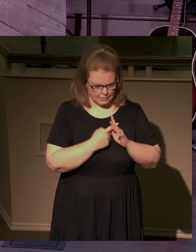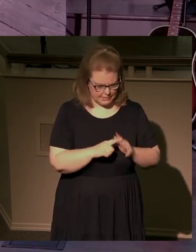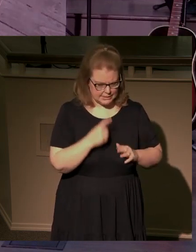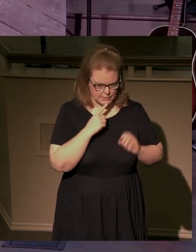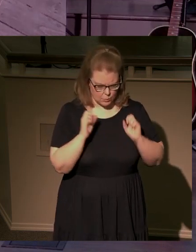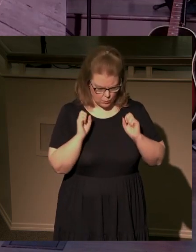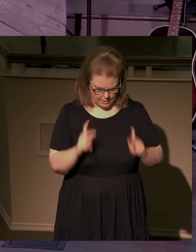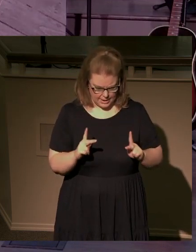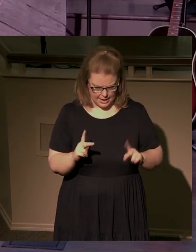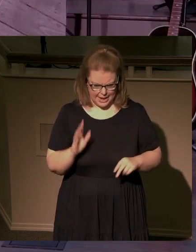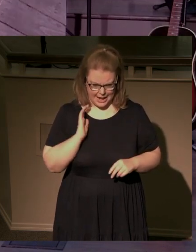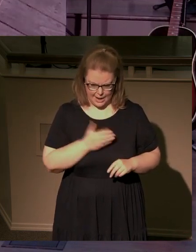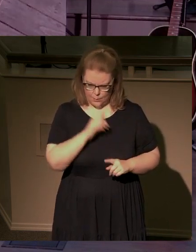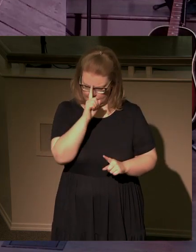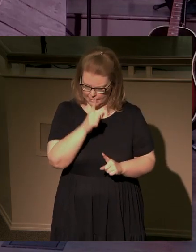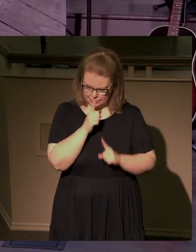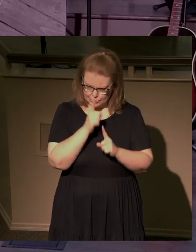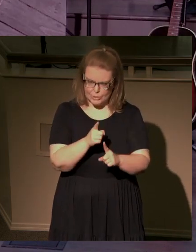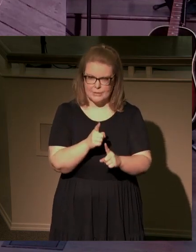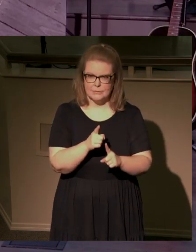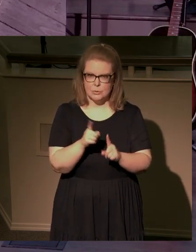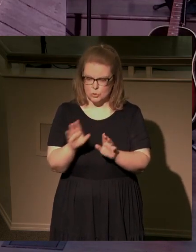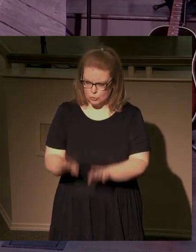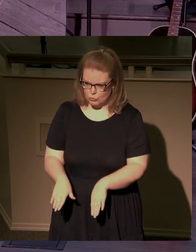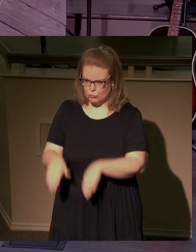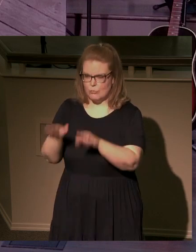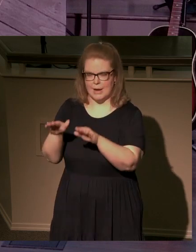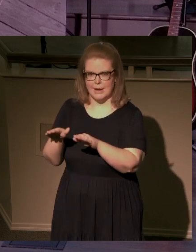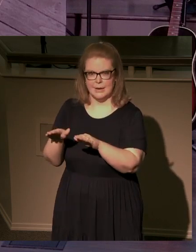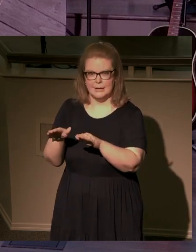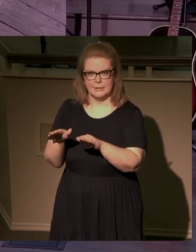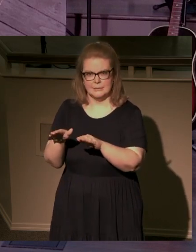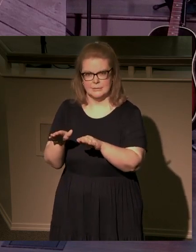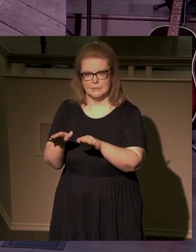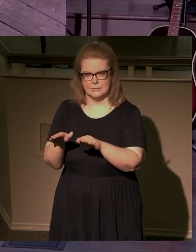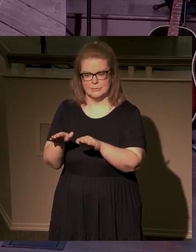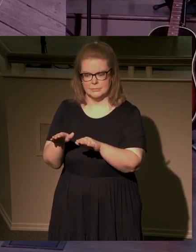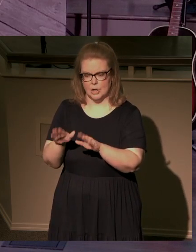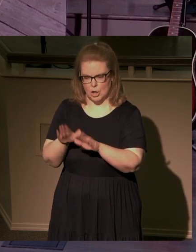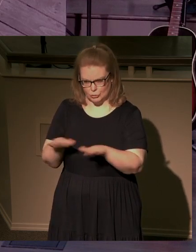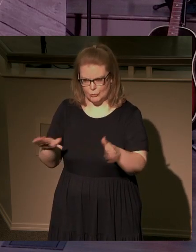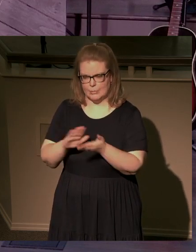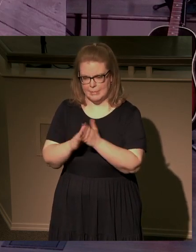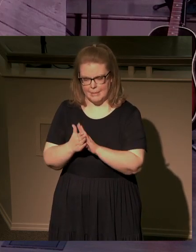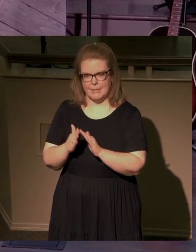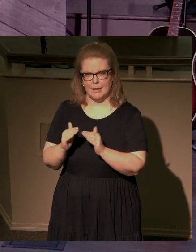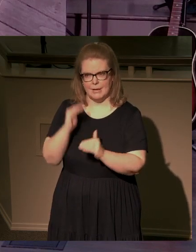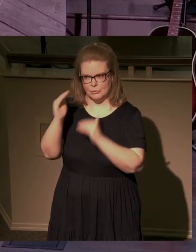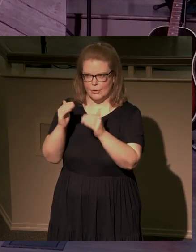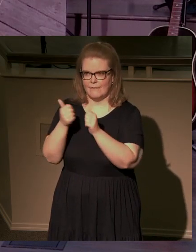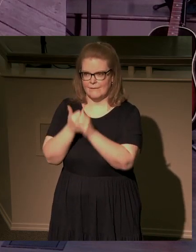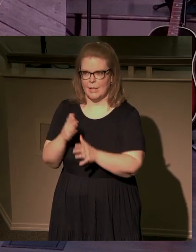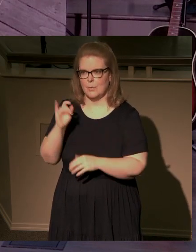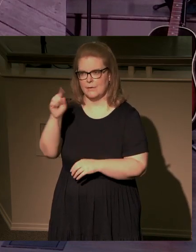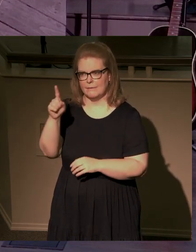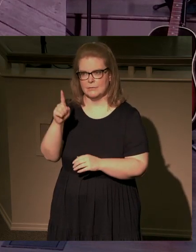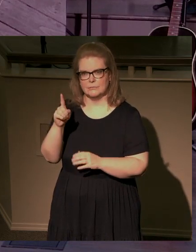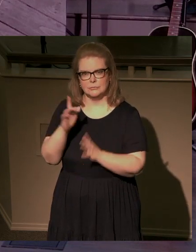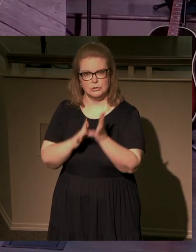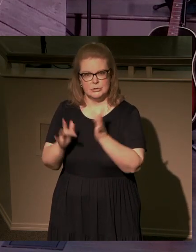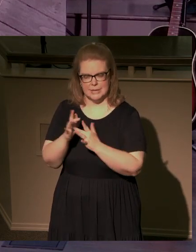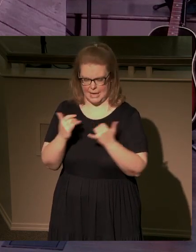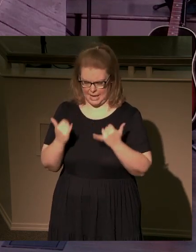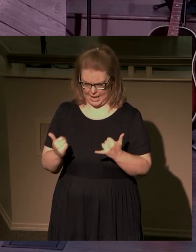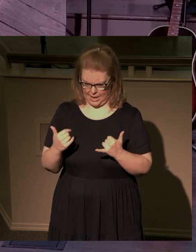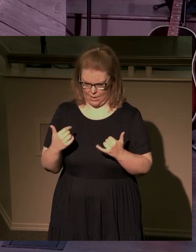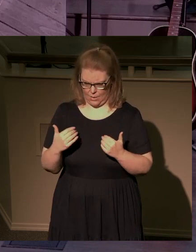okay, our objective was to raise, our goal was to raise adult followers of Christ. Now I've got adults. How